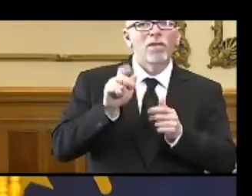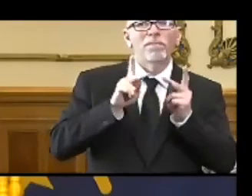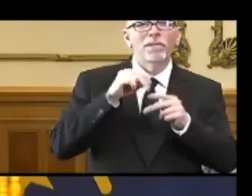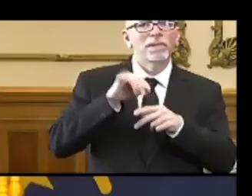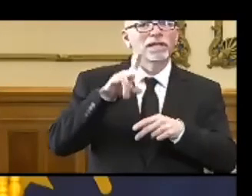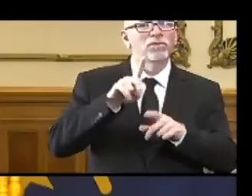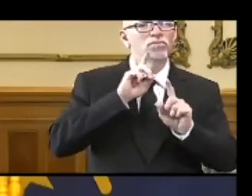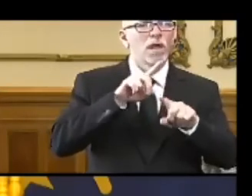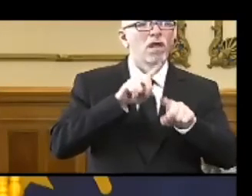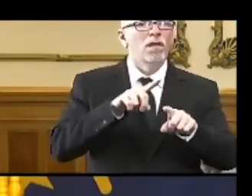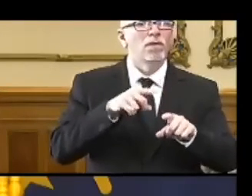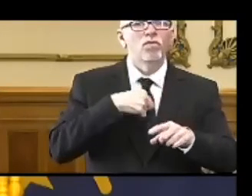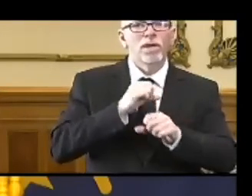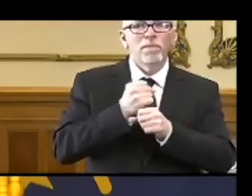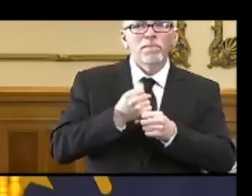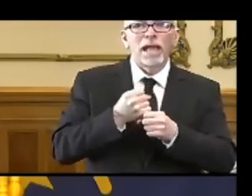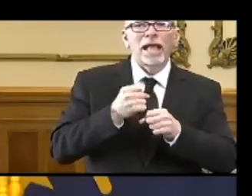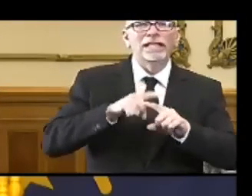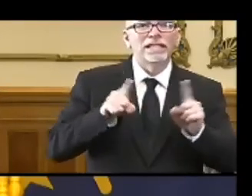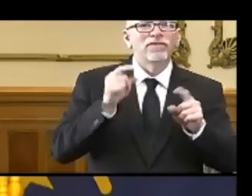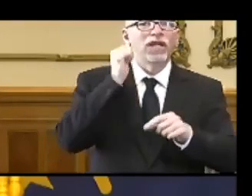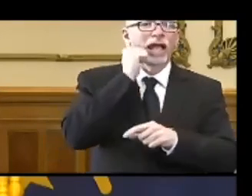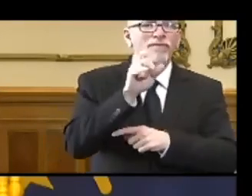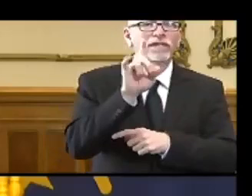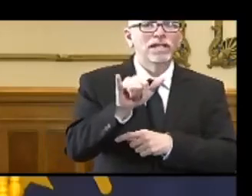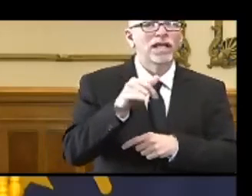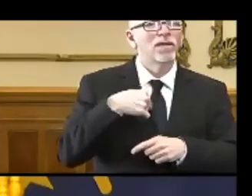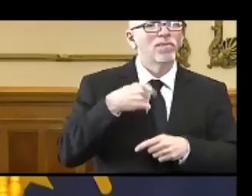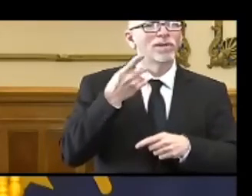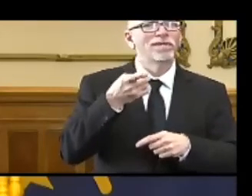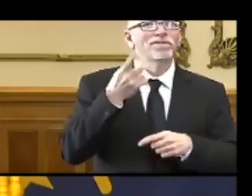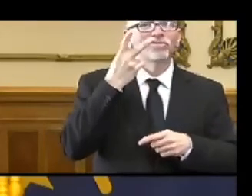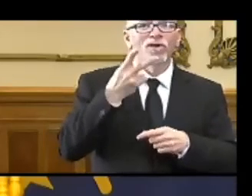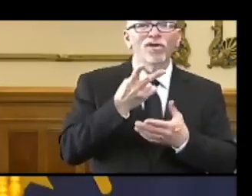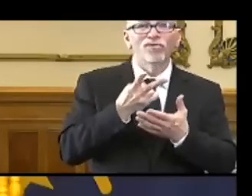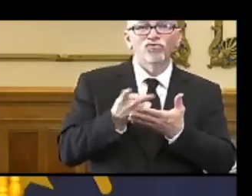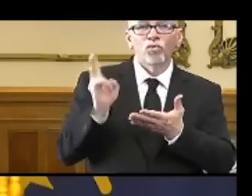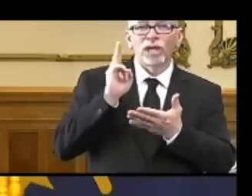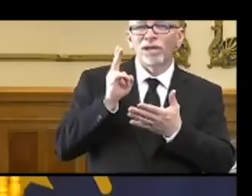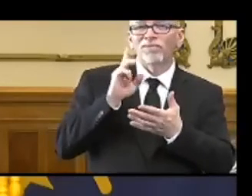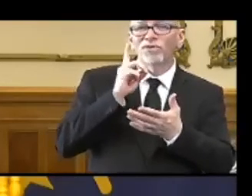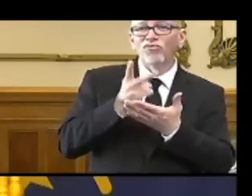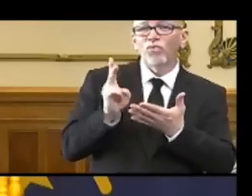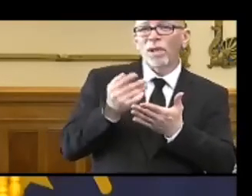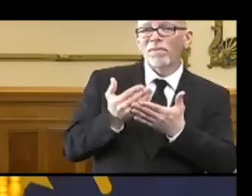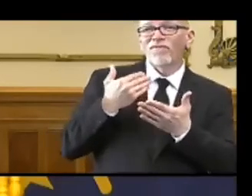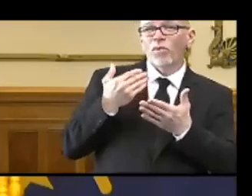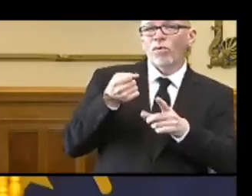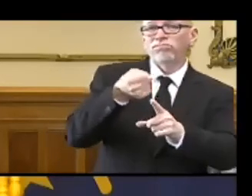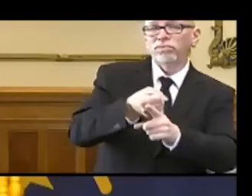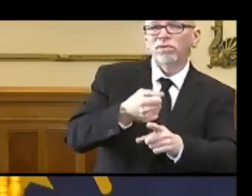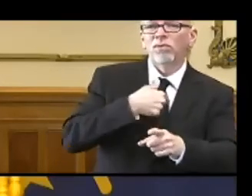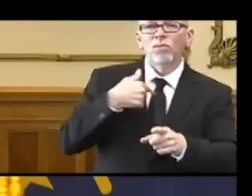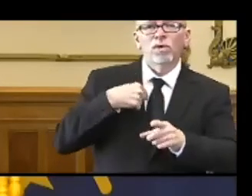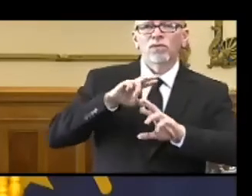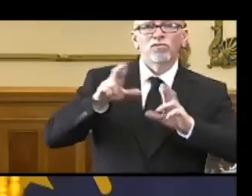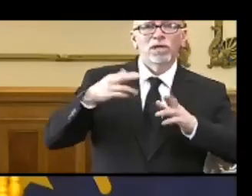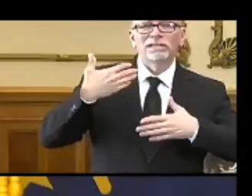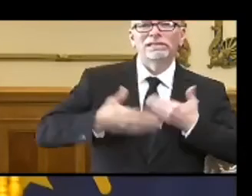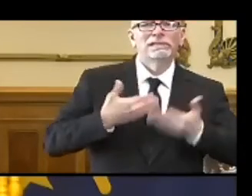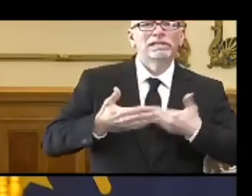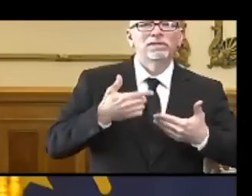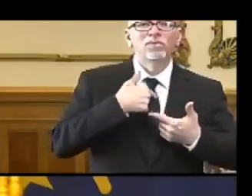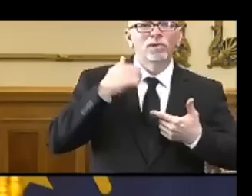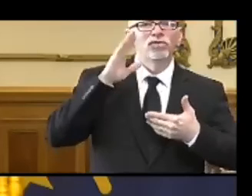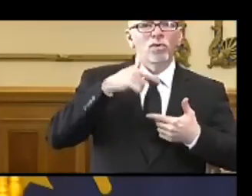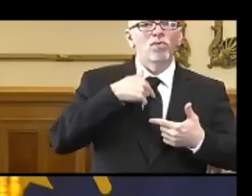responded. We are making a difference every single day. We saw this thing about 2 weeks early. We got in, jumped in feet first, and said,